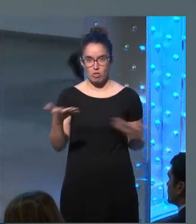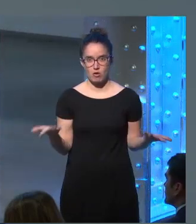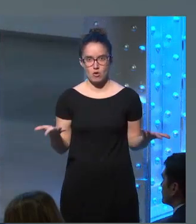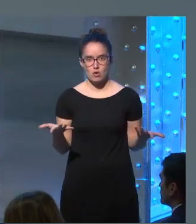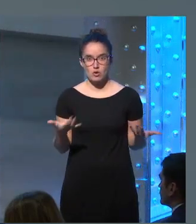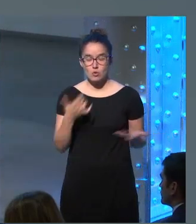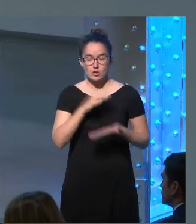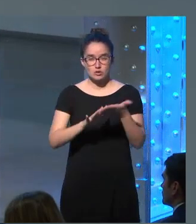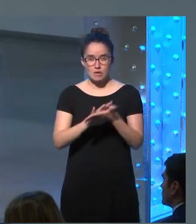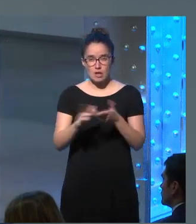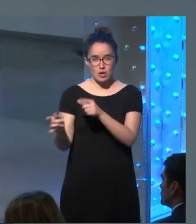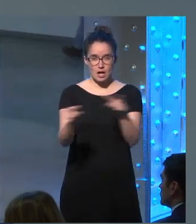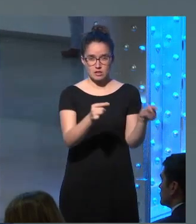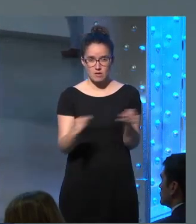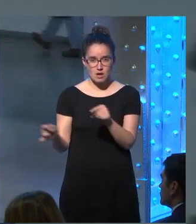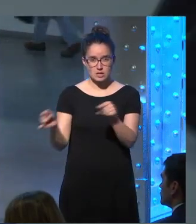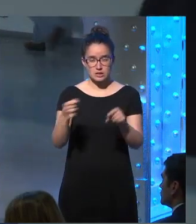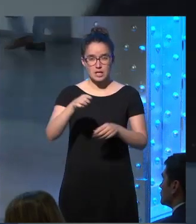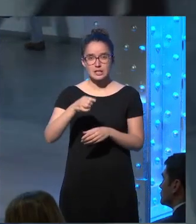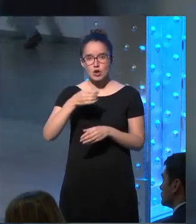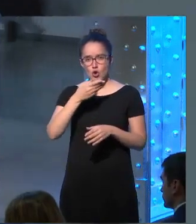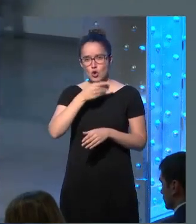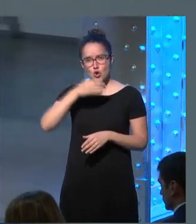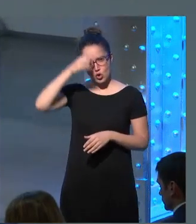Spain, and that has also been said in the